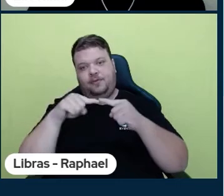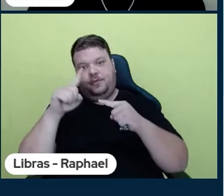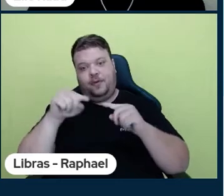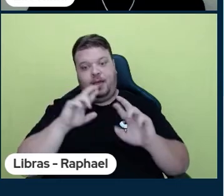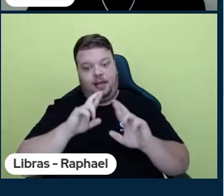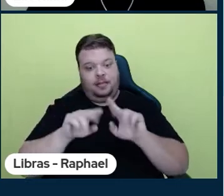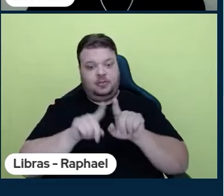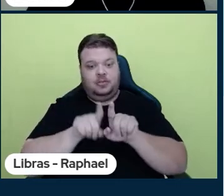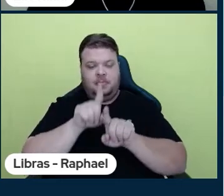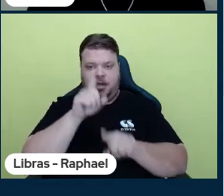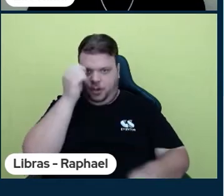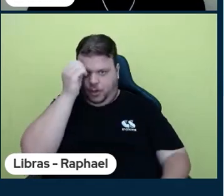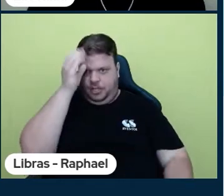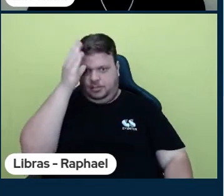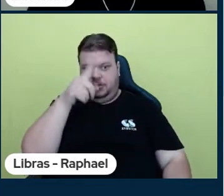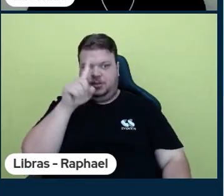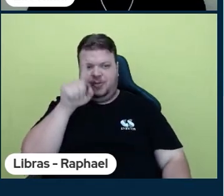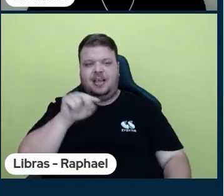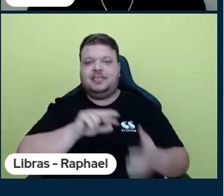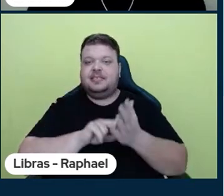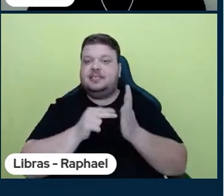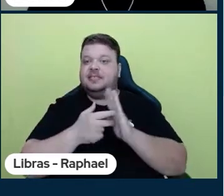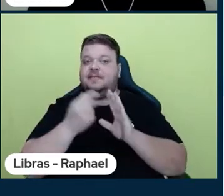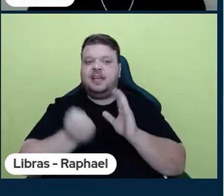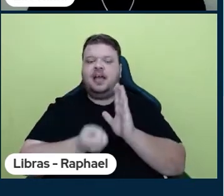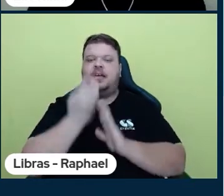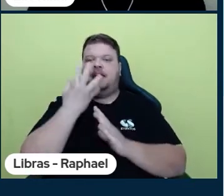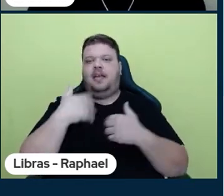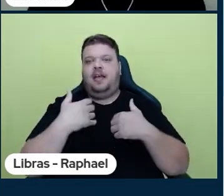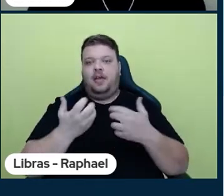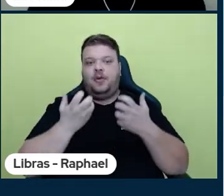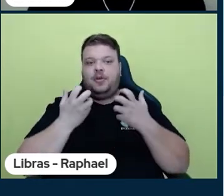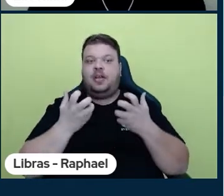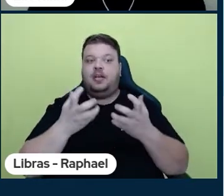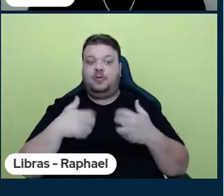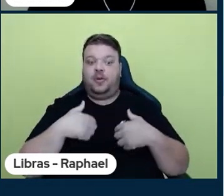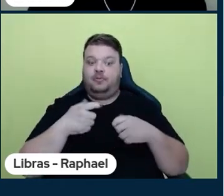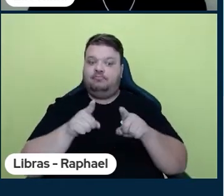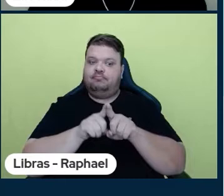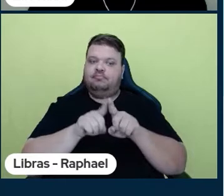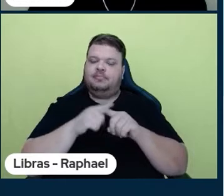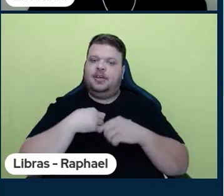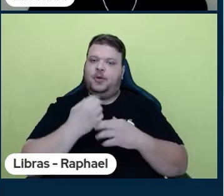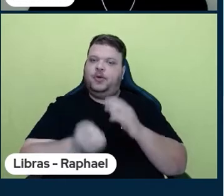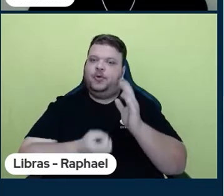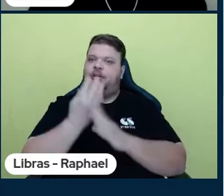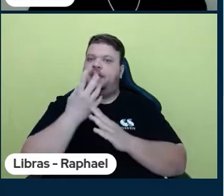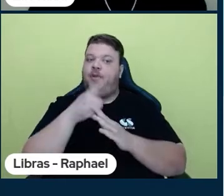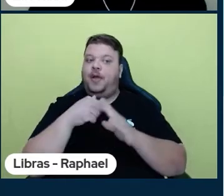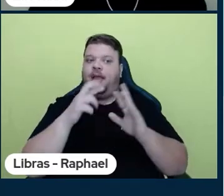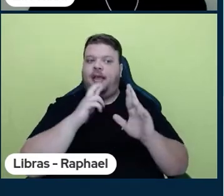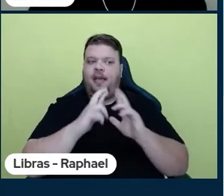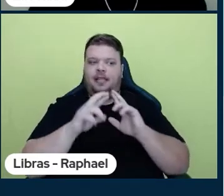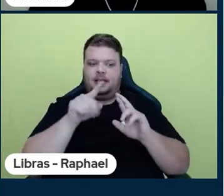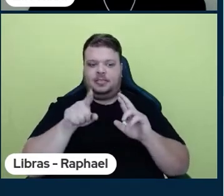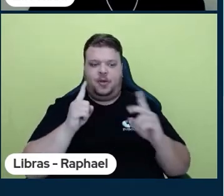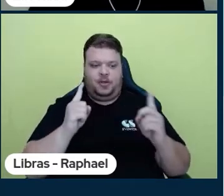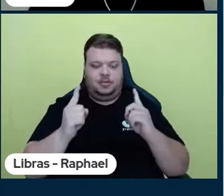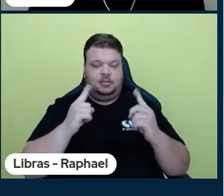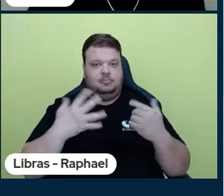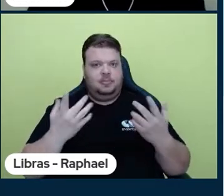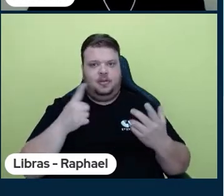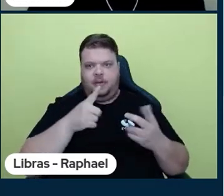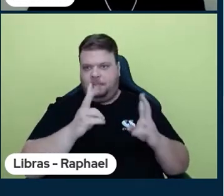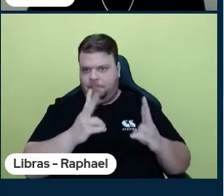example, we have an entity called artificial intelligence. So it can be a tag, it can be a category, it can